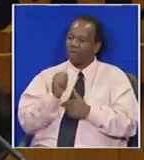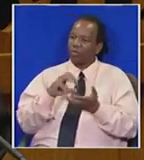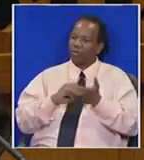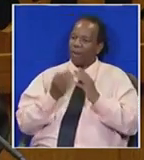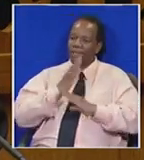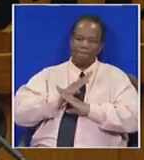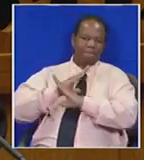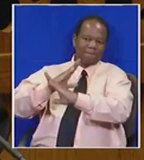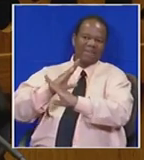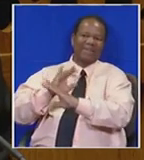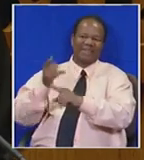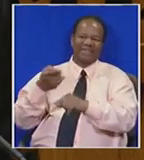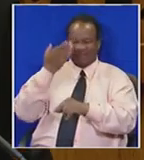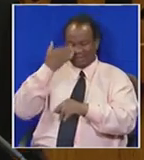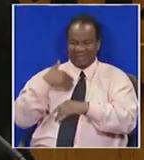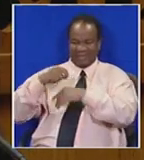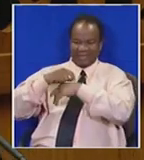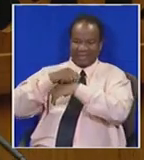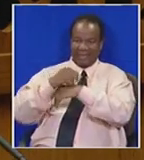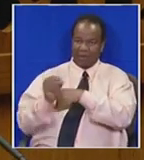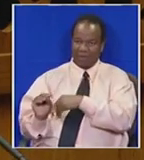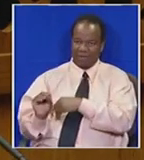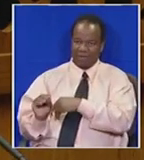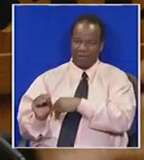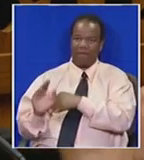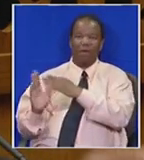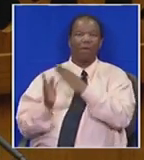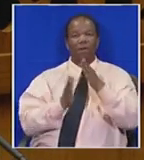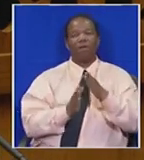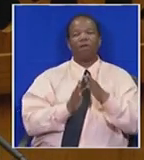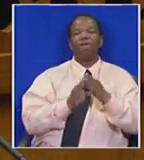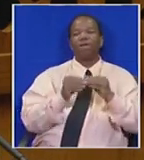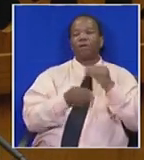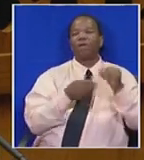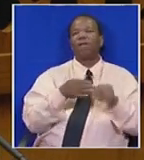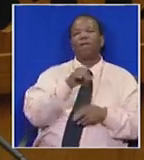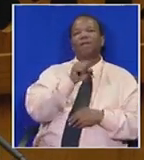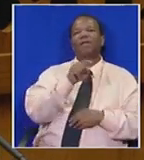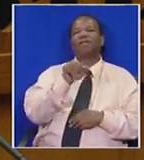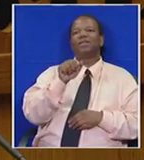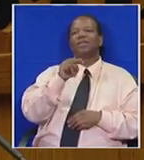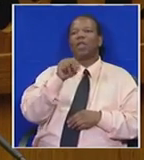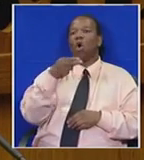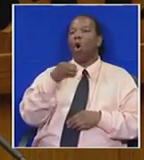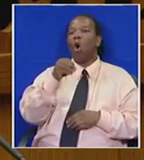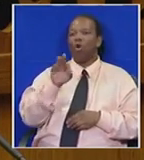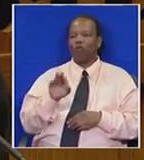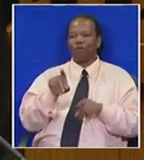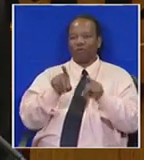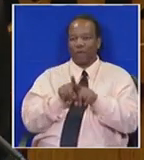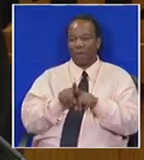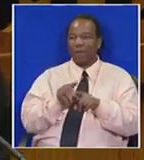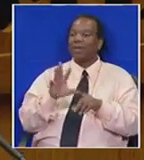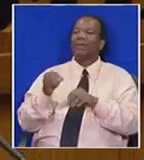this cancer in our economy. The fraud in the accounts of Steinhoff resulted in damage to the savings of